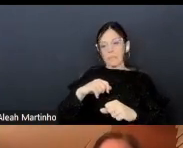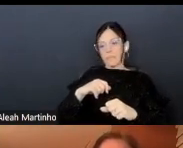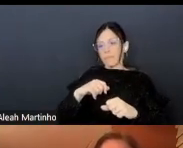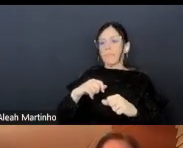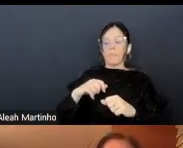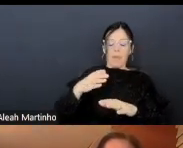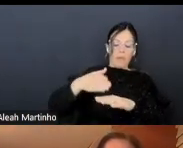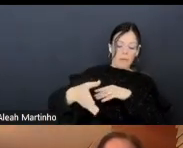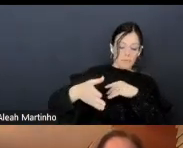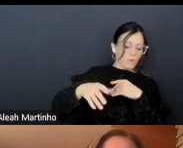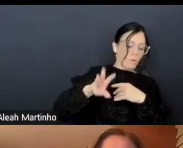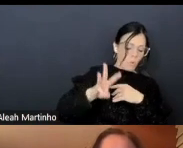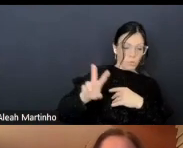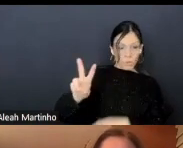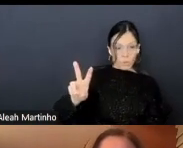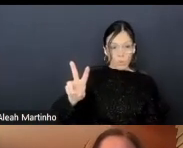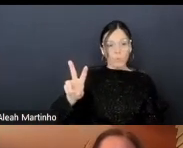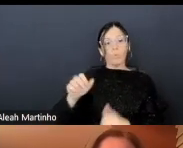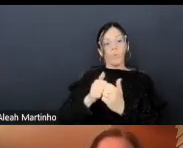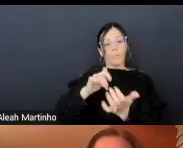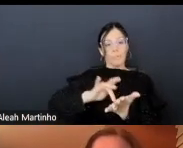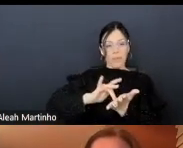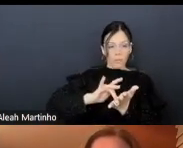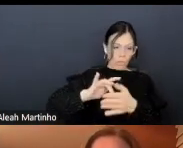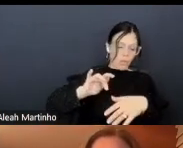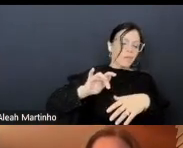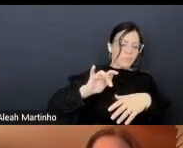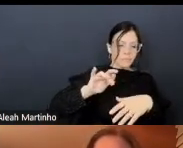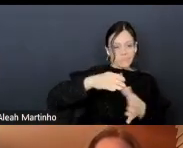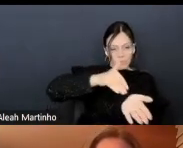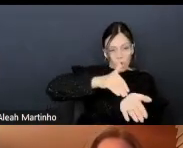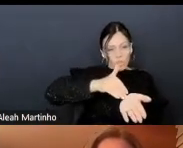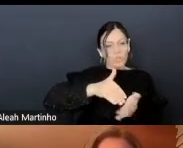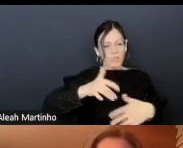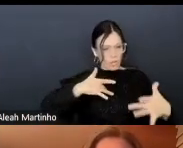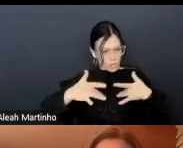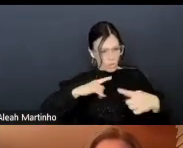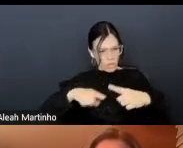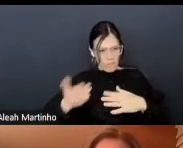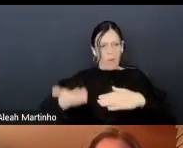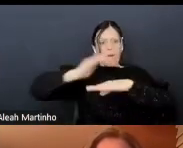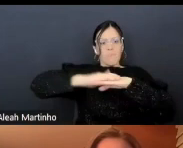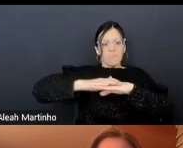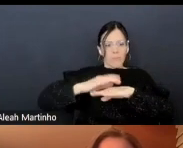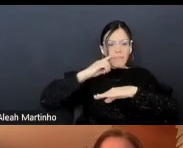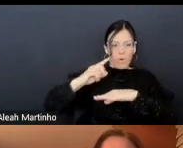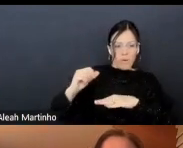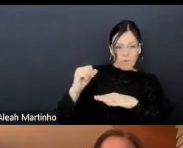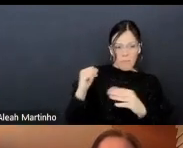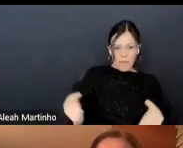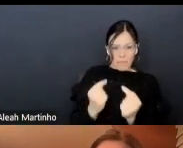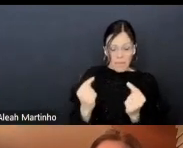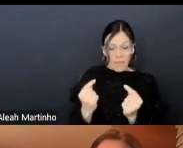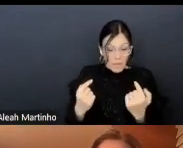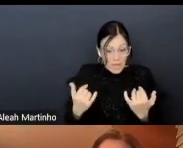ii with medical practitioners also concerned about the uptick in low back pain and still to